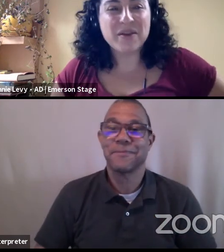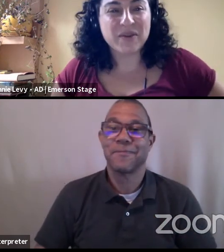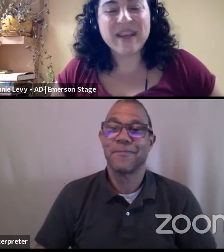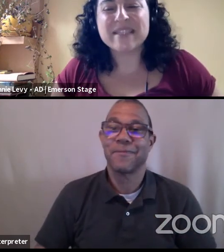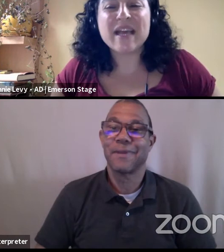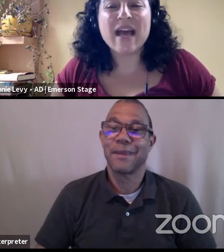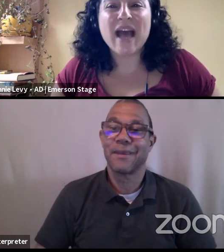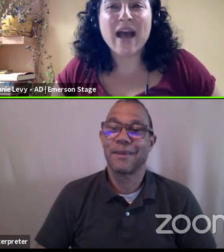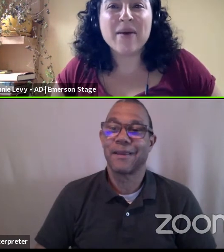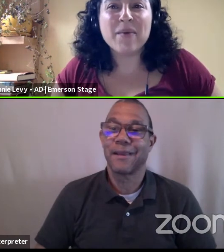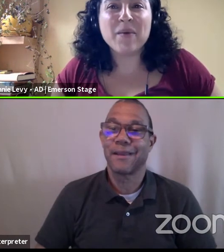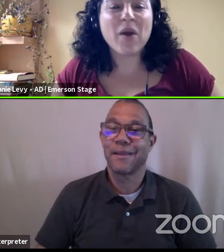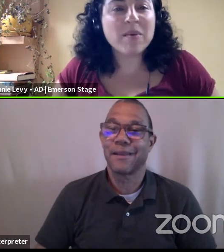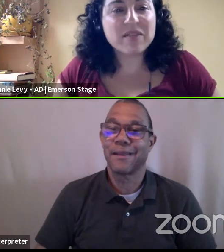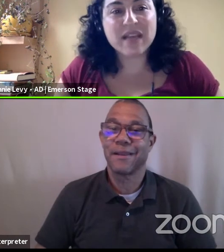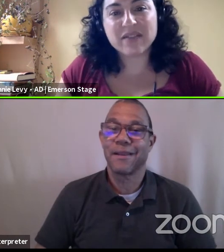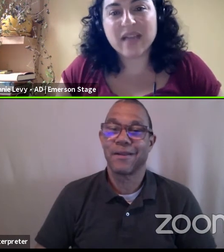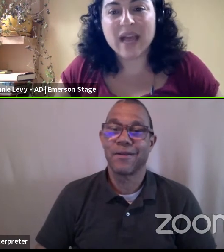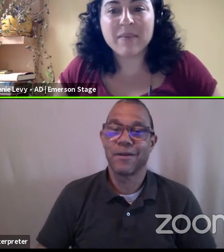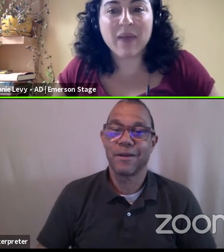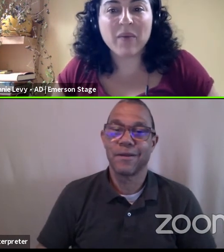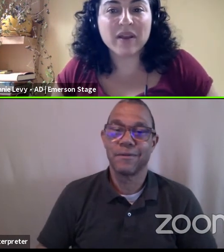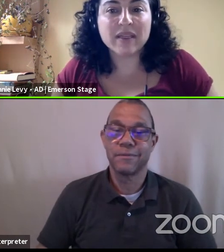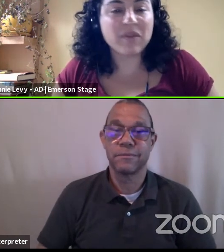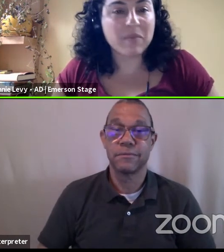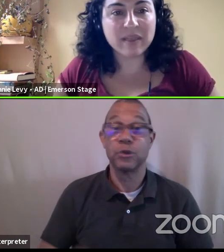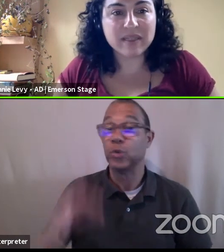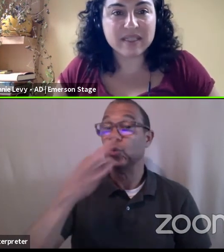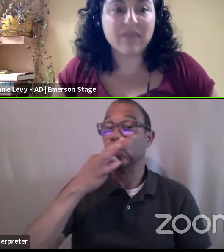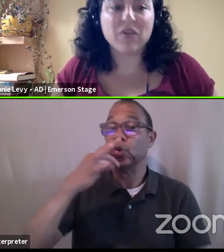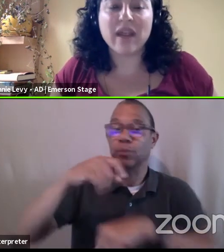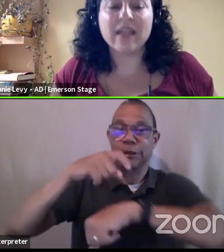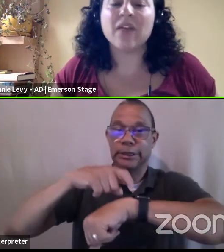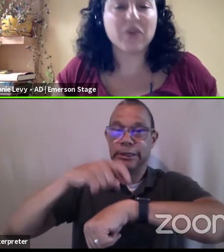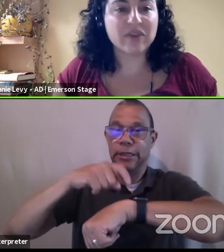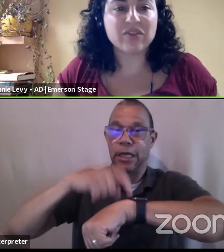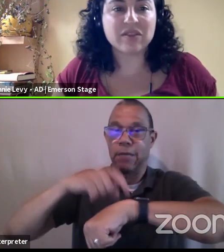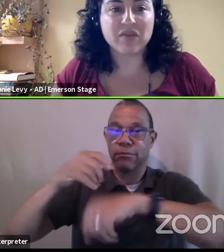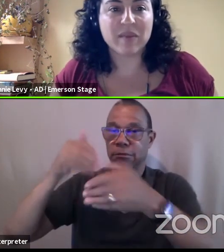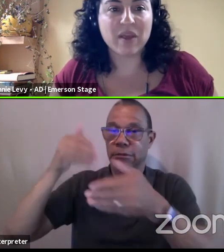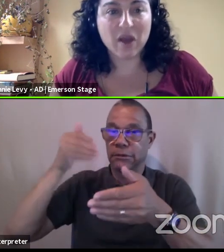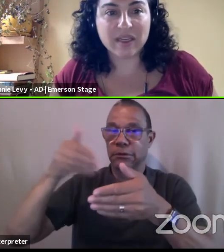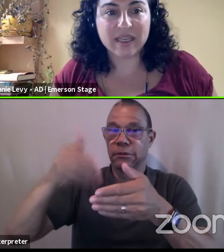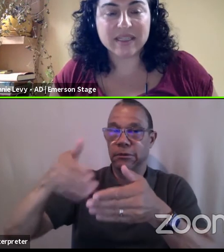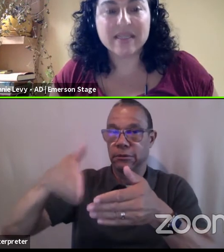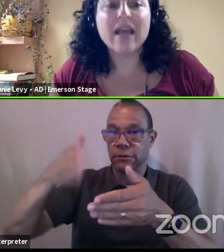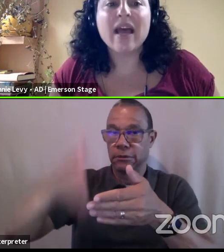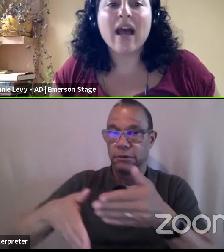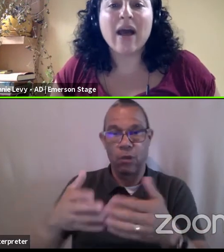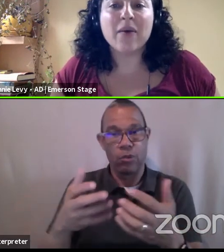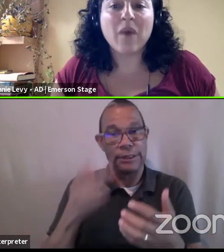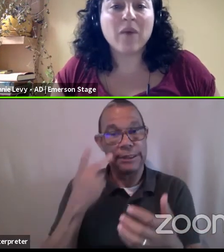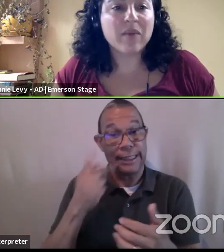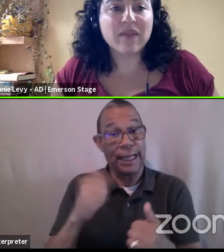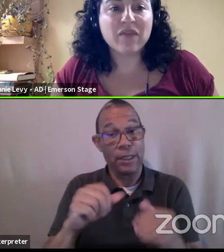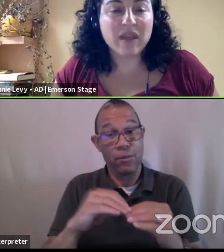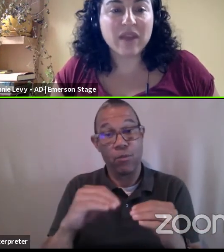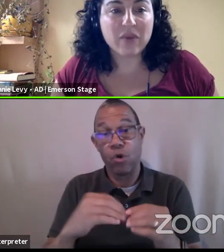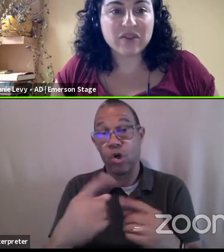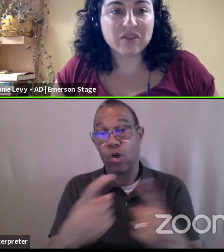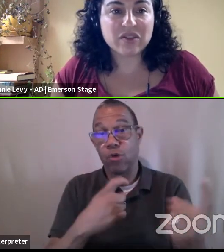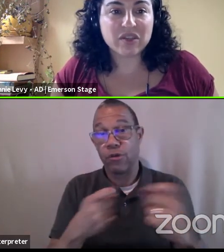yeah great uh we're almost out of time i want to leave a moment to see if there are any other questions from the audience uh while